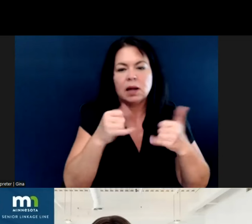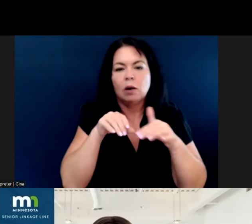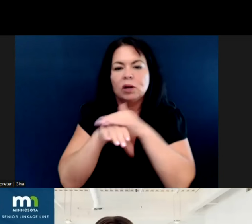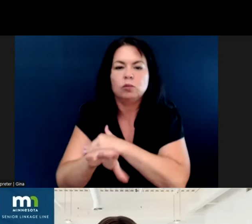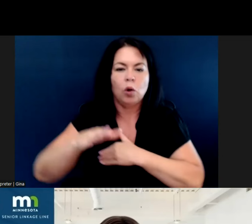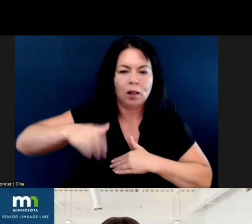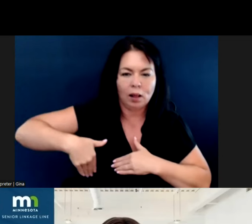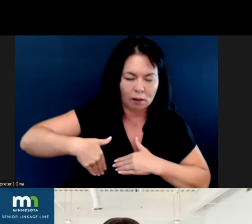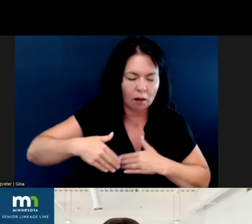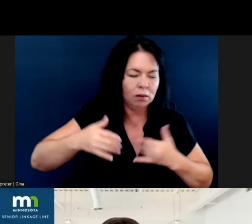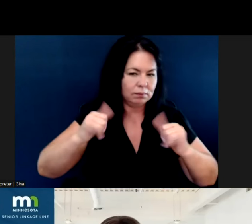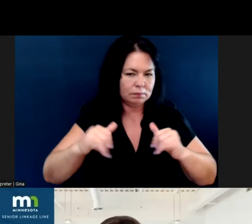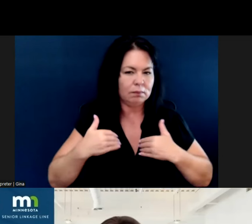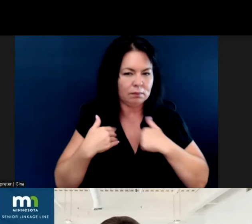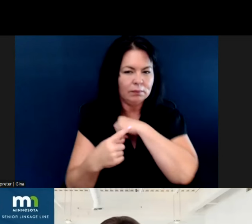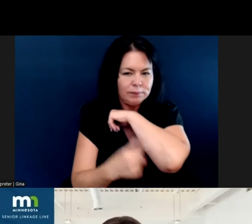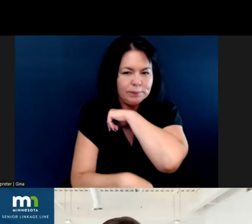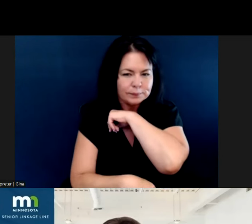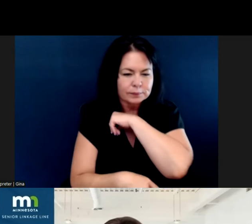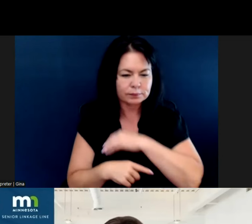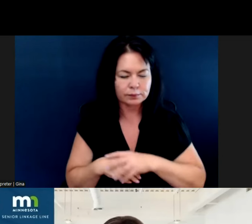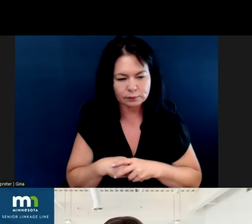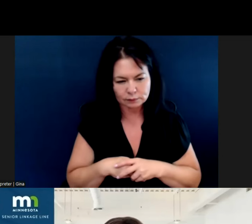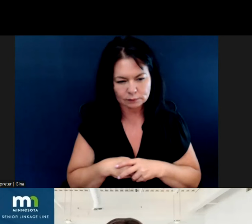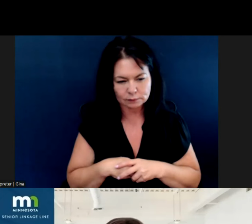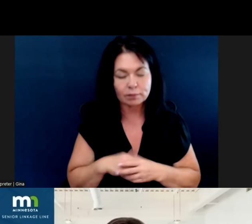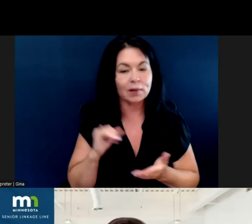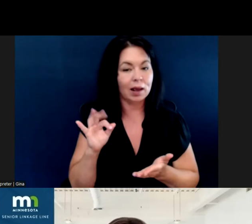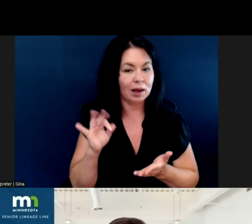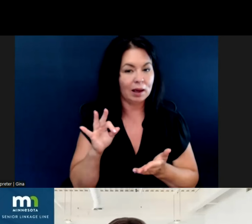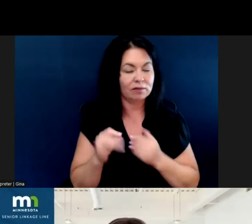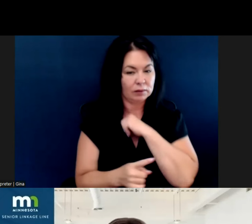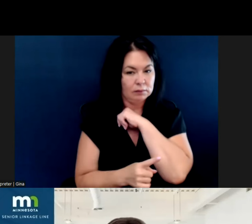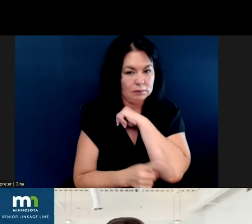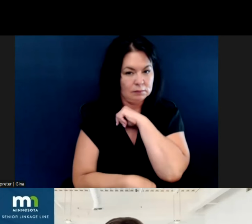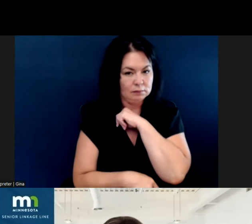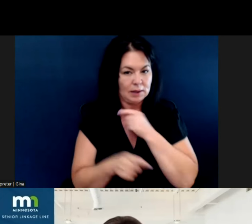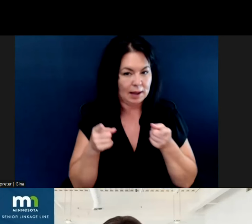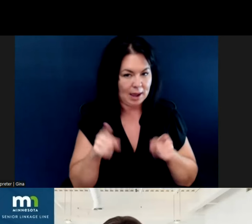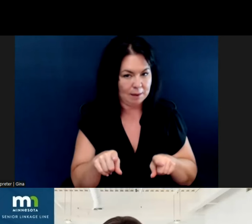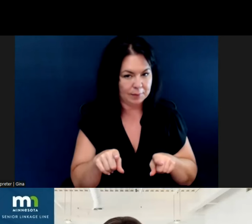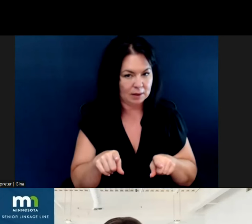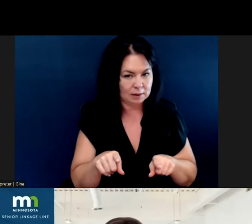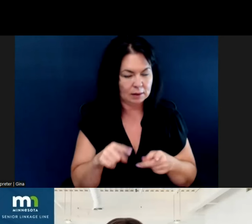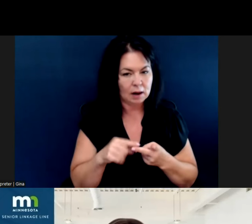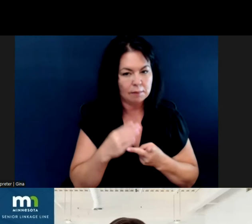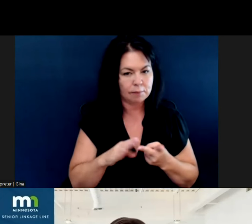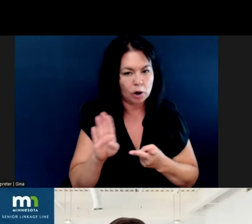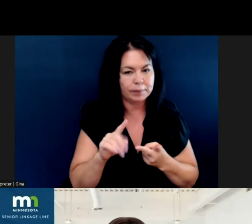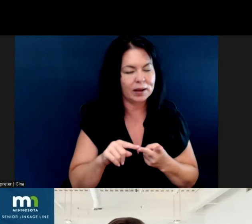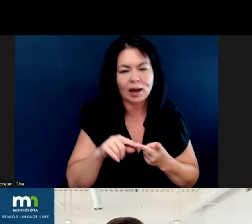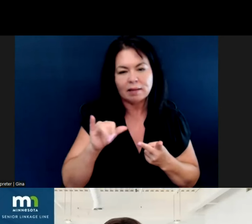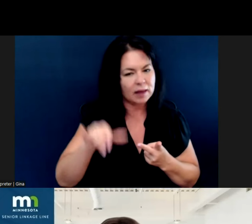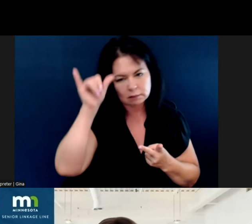well. Okay. If you do incur a penalty on Part B, that is for life, and it